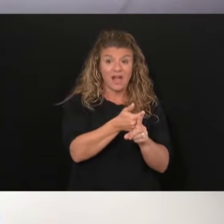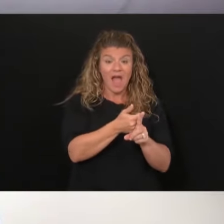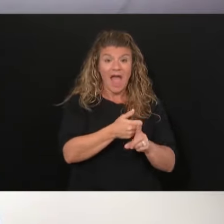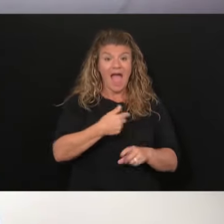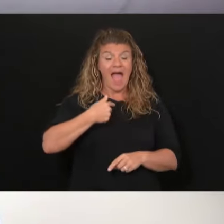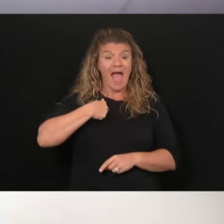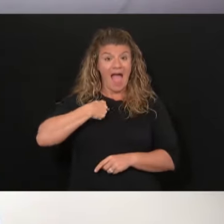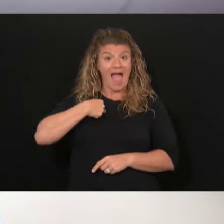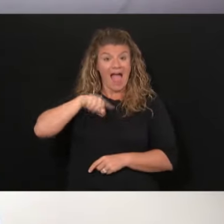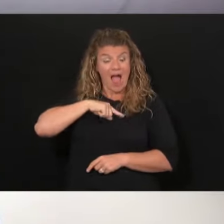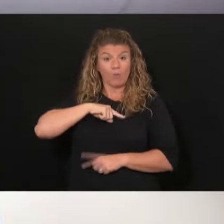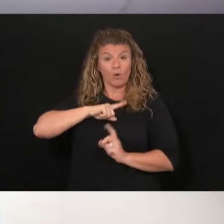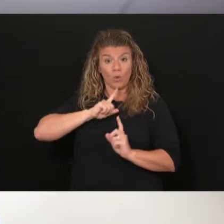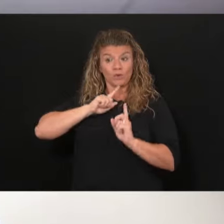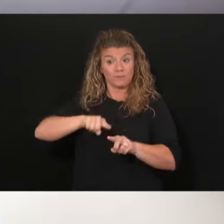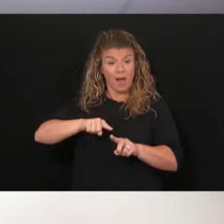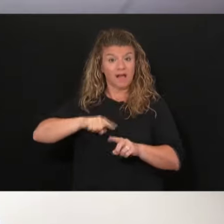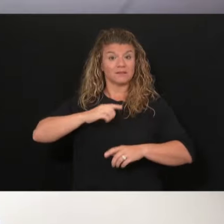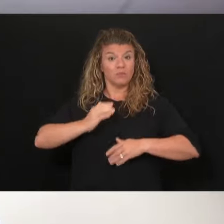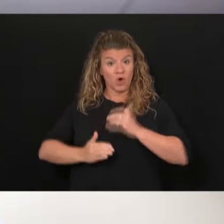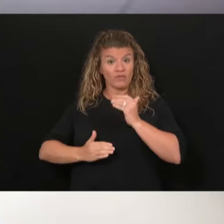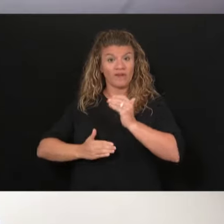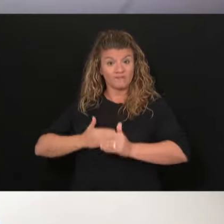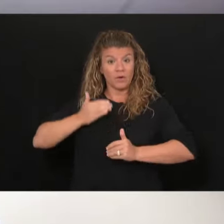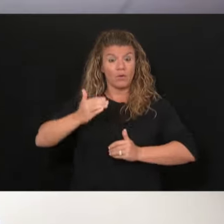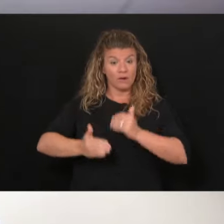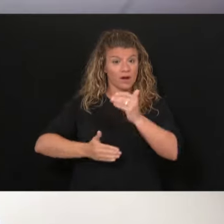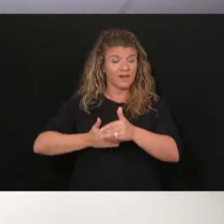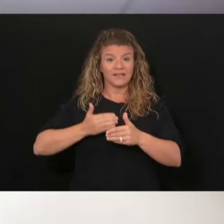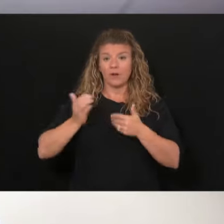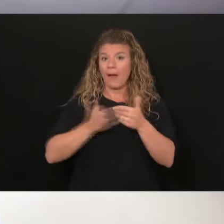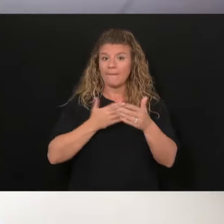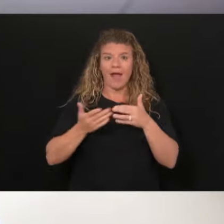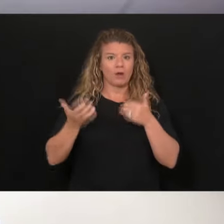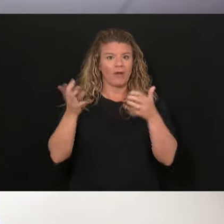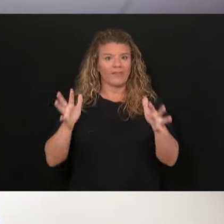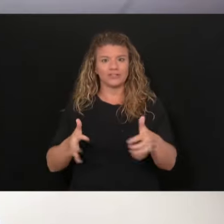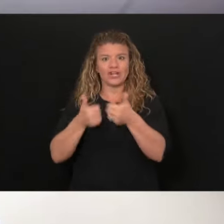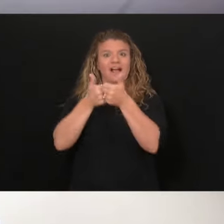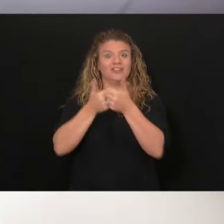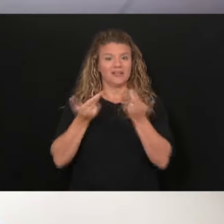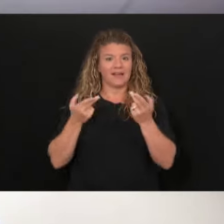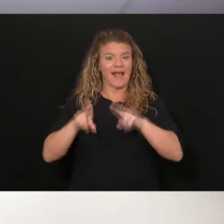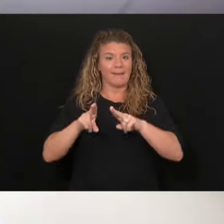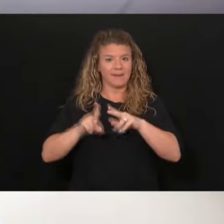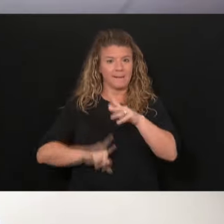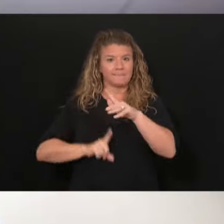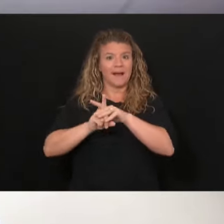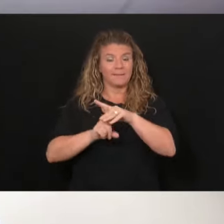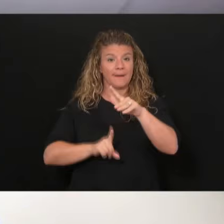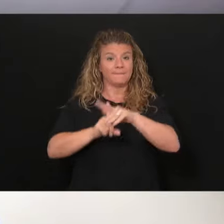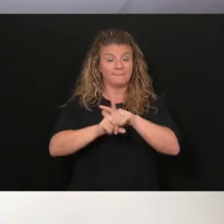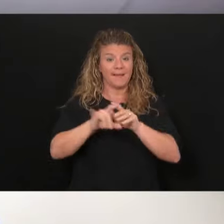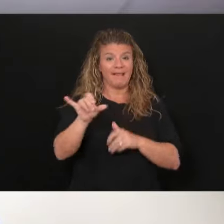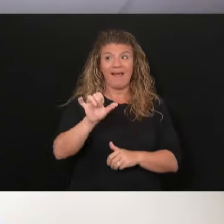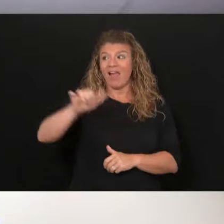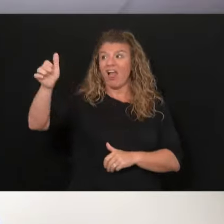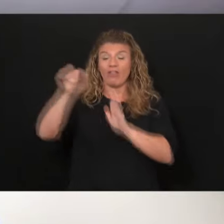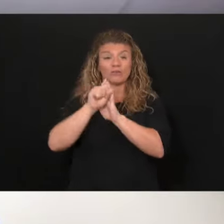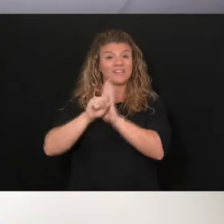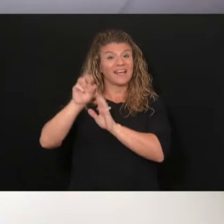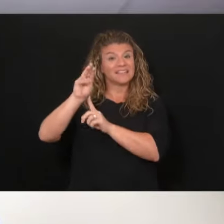response going forward to the challenges that we've currently faced from the circumstance that occurred in Minnesota is